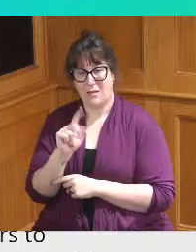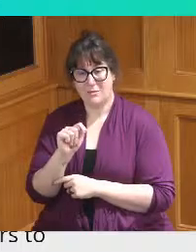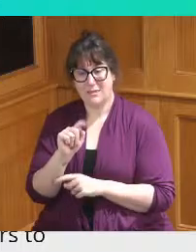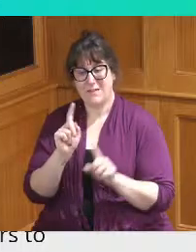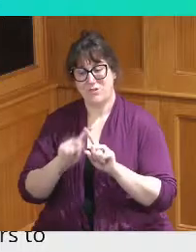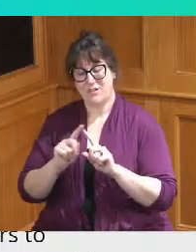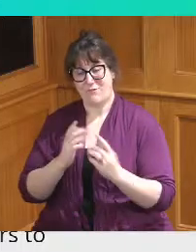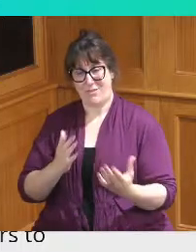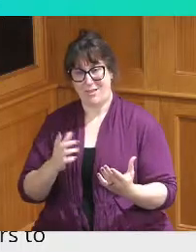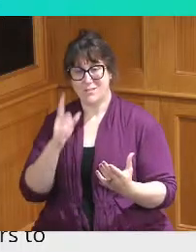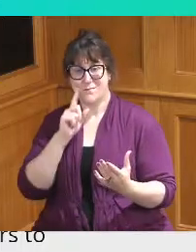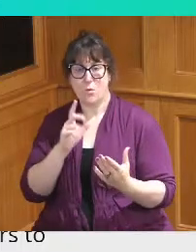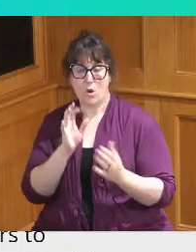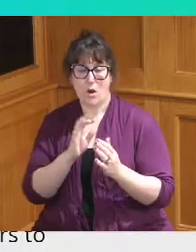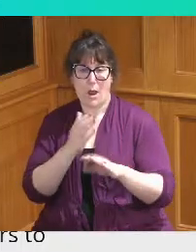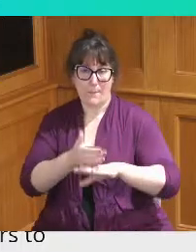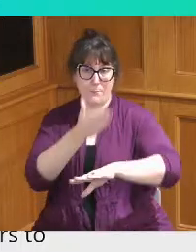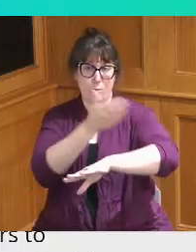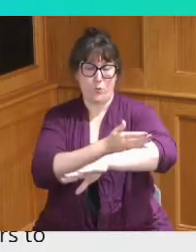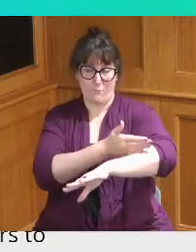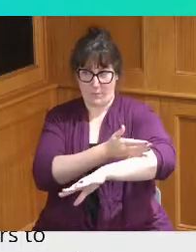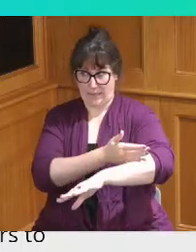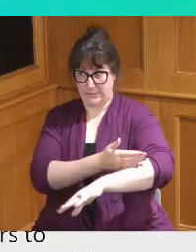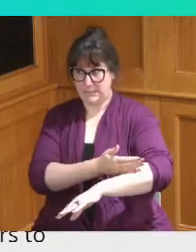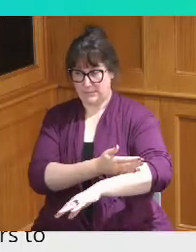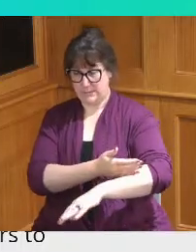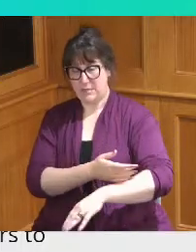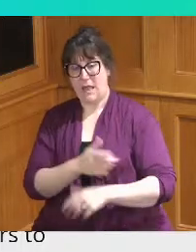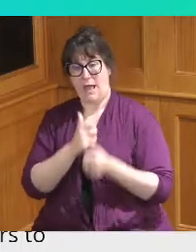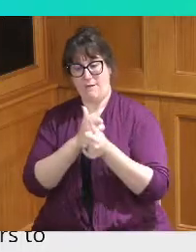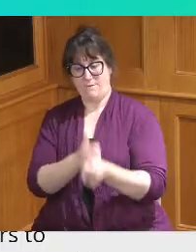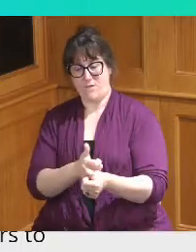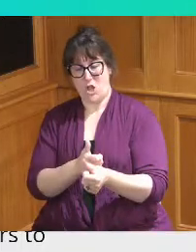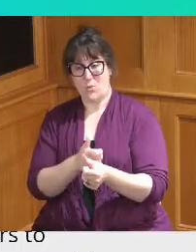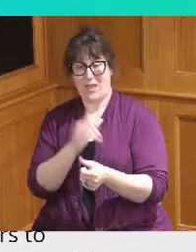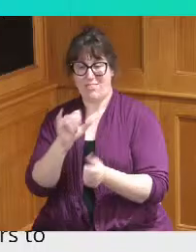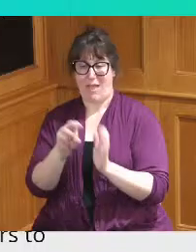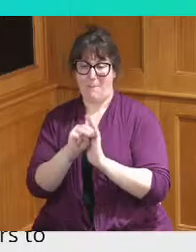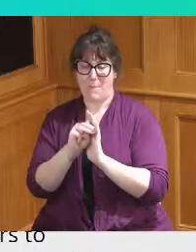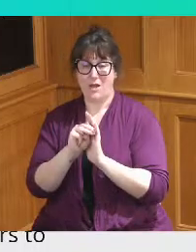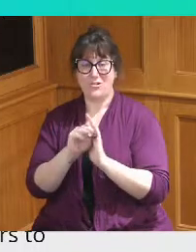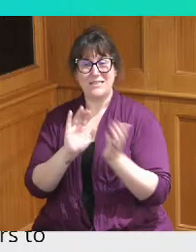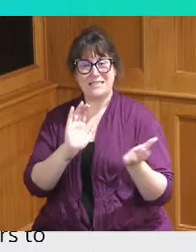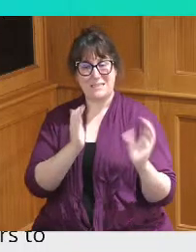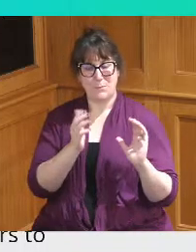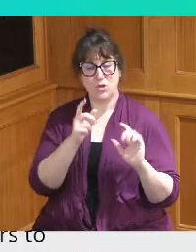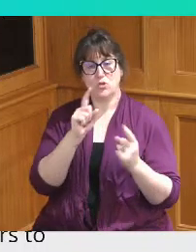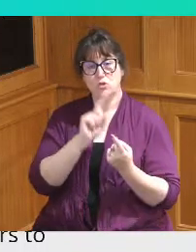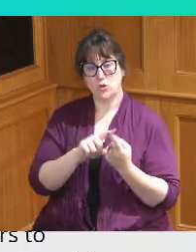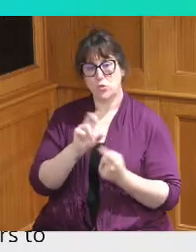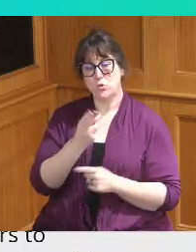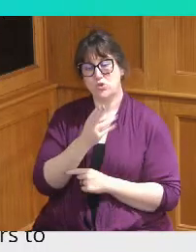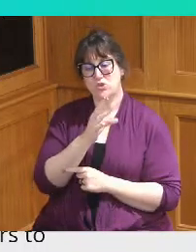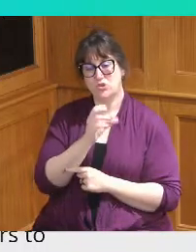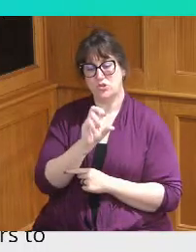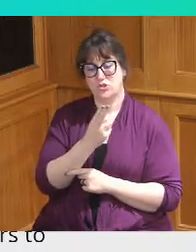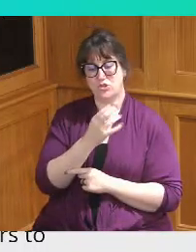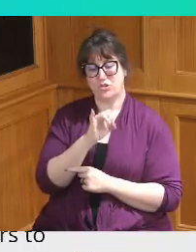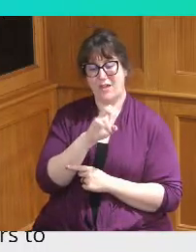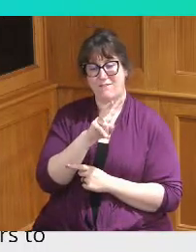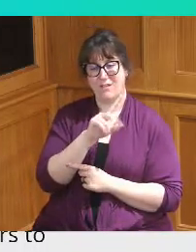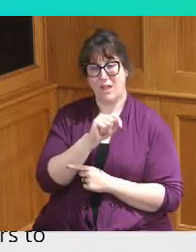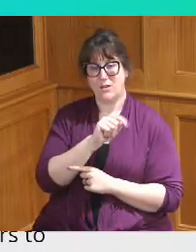improvements, and ultimately follow a model similar to what we're doing in Cheviot, where we can issue a competitive RFP and attract a developer to the